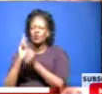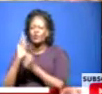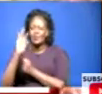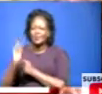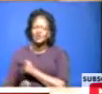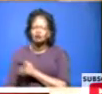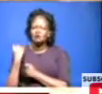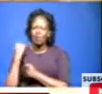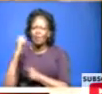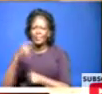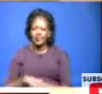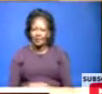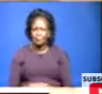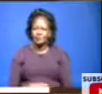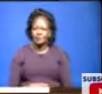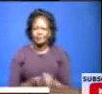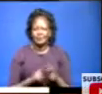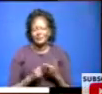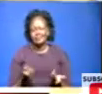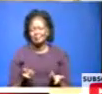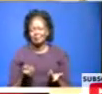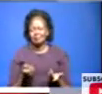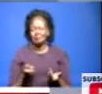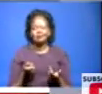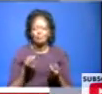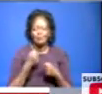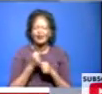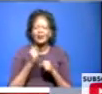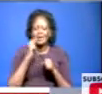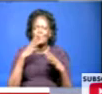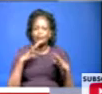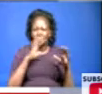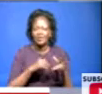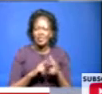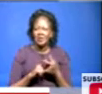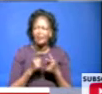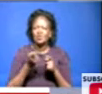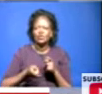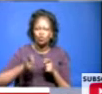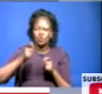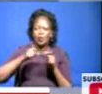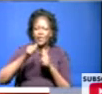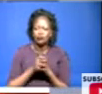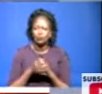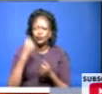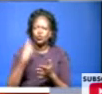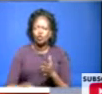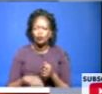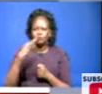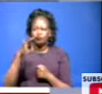the last 1 month, further squeezing the pockets of Kenyans. There was also notable increases in the price of Sukuma